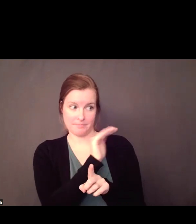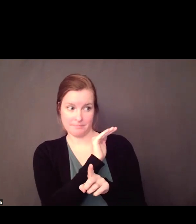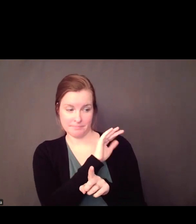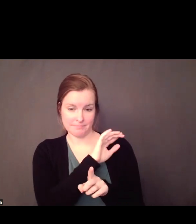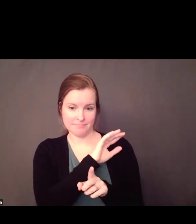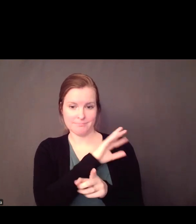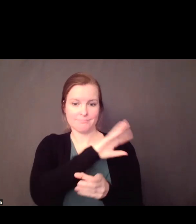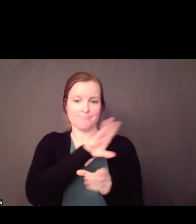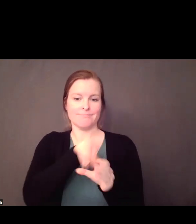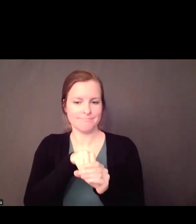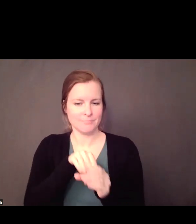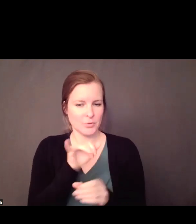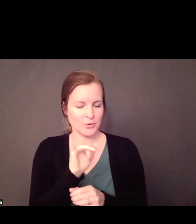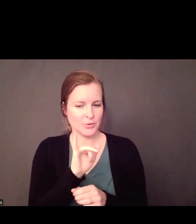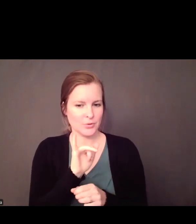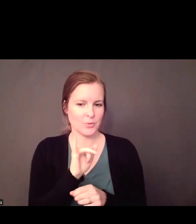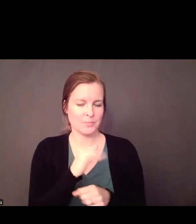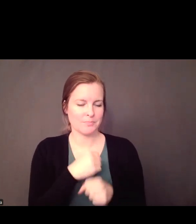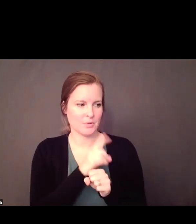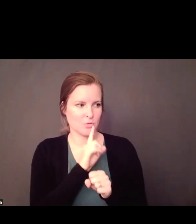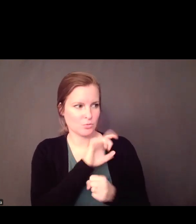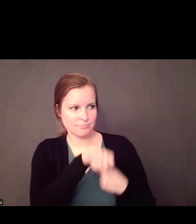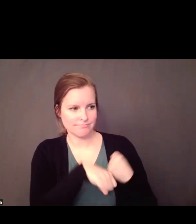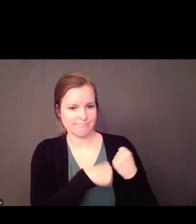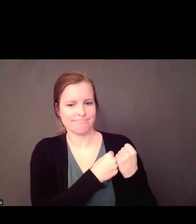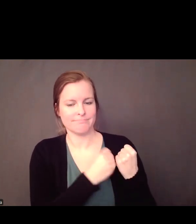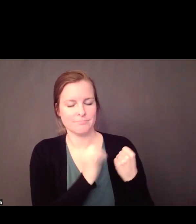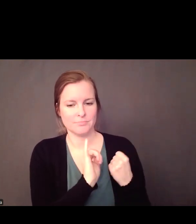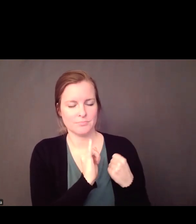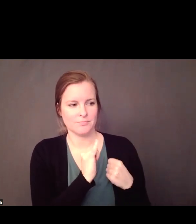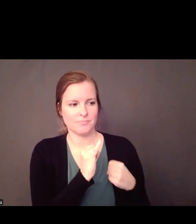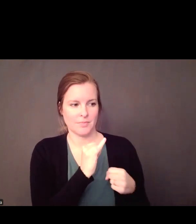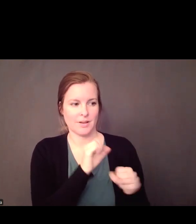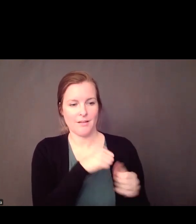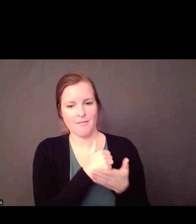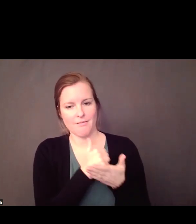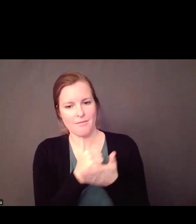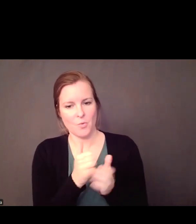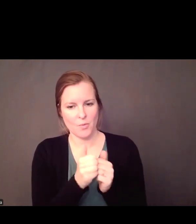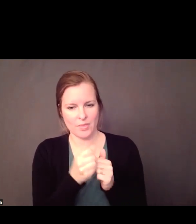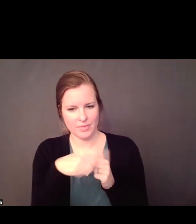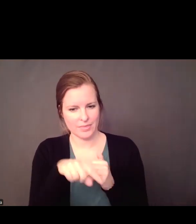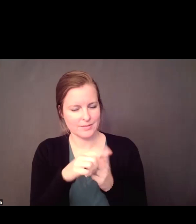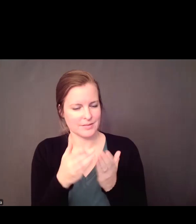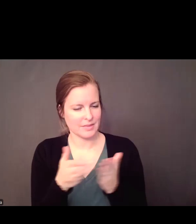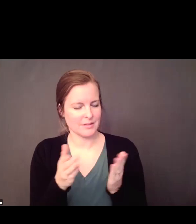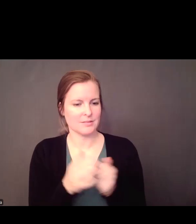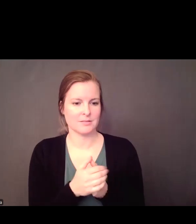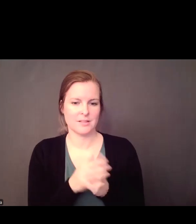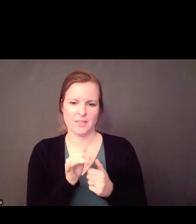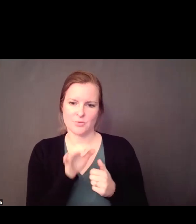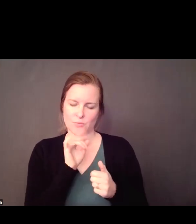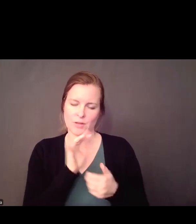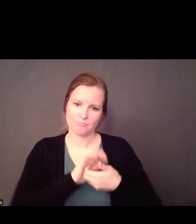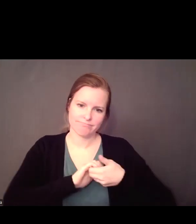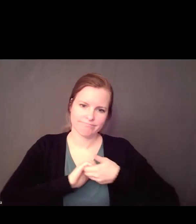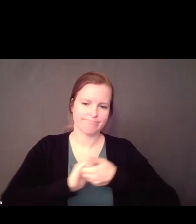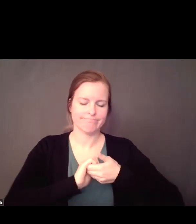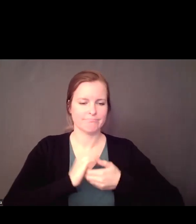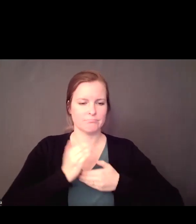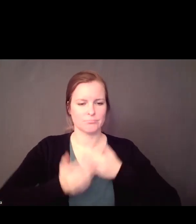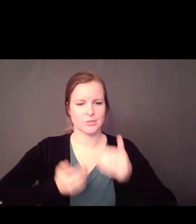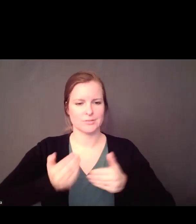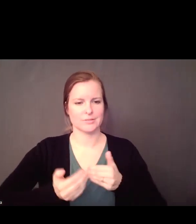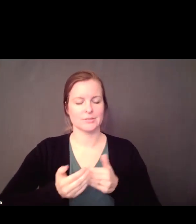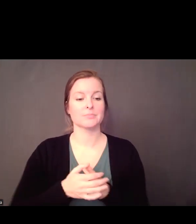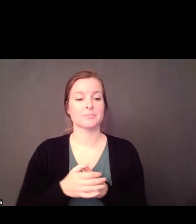in Ben's environment and able to help him with those things. And that's why this is such a collaborative process. And then last but